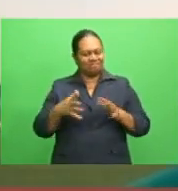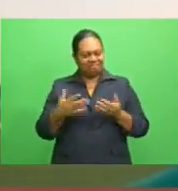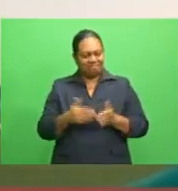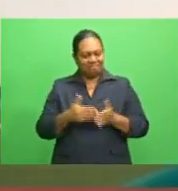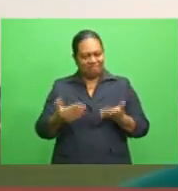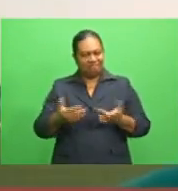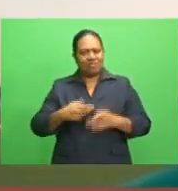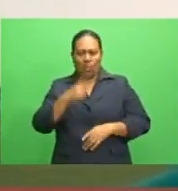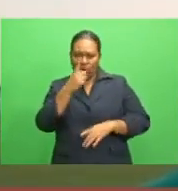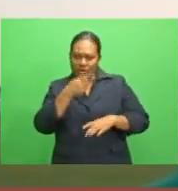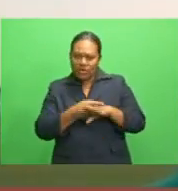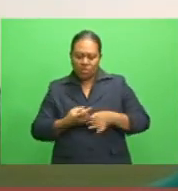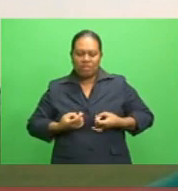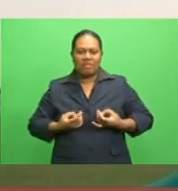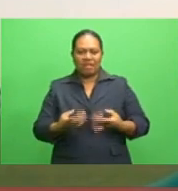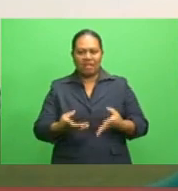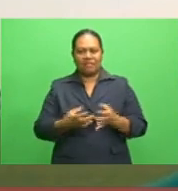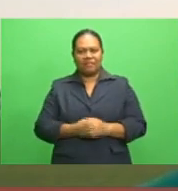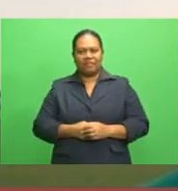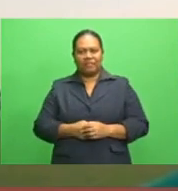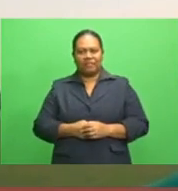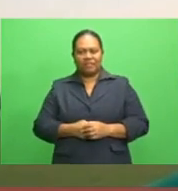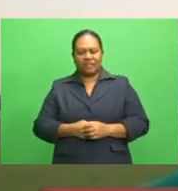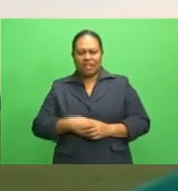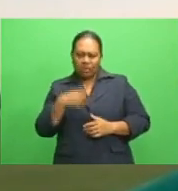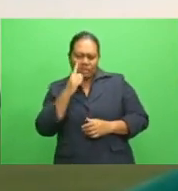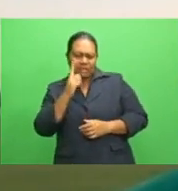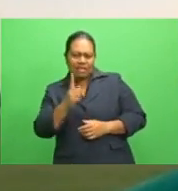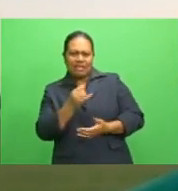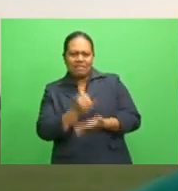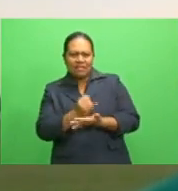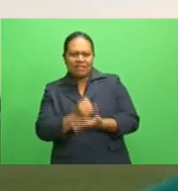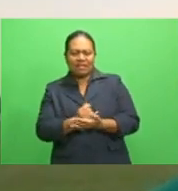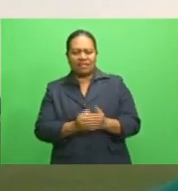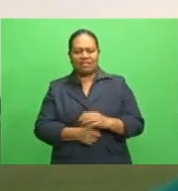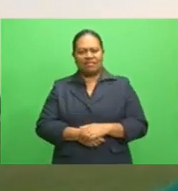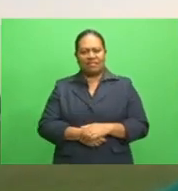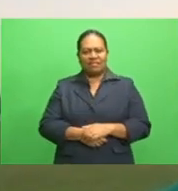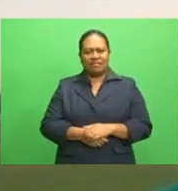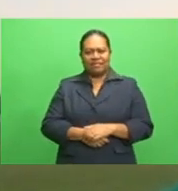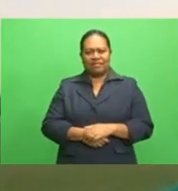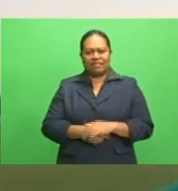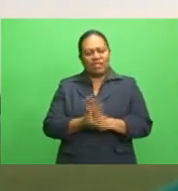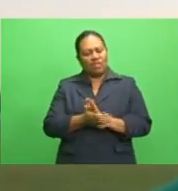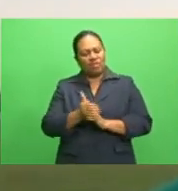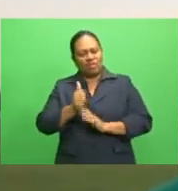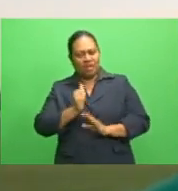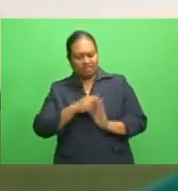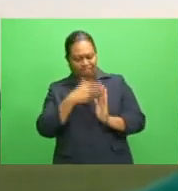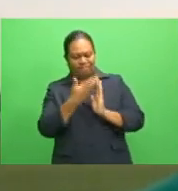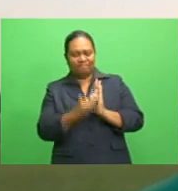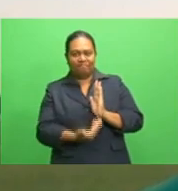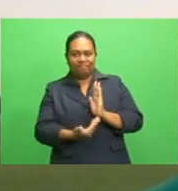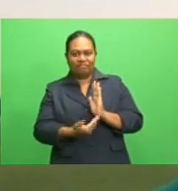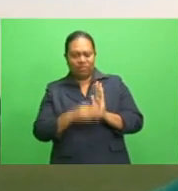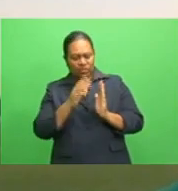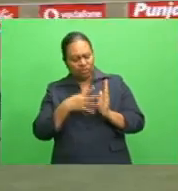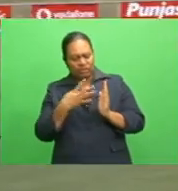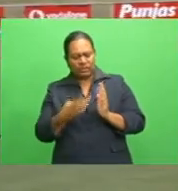week of preparation left to rectify our mistake. So we'll just go back to drawing board and do